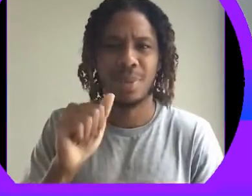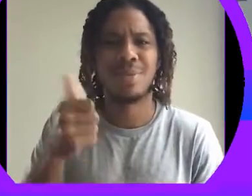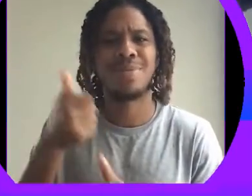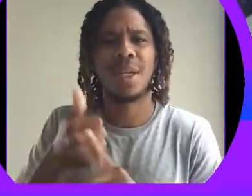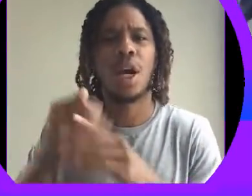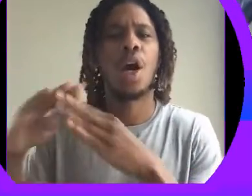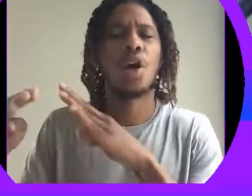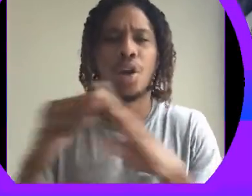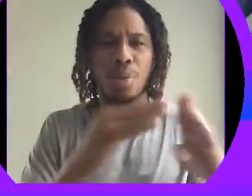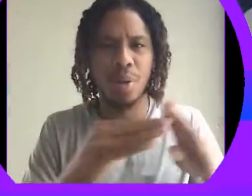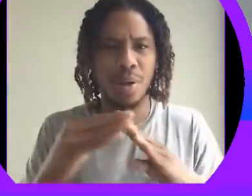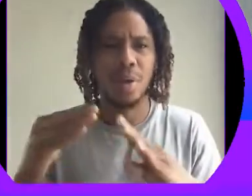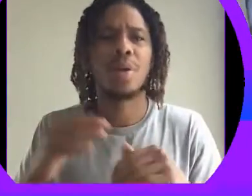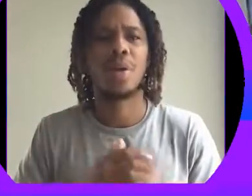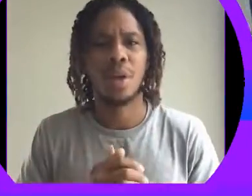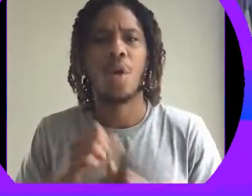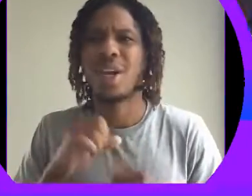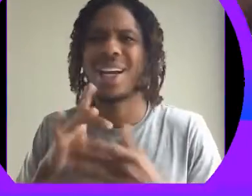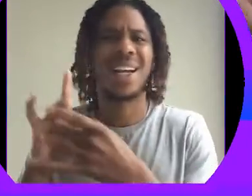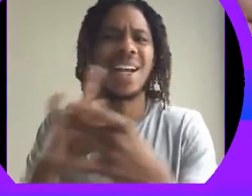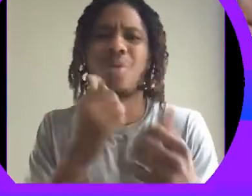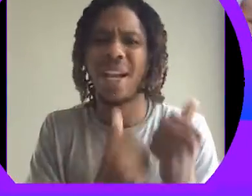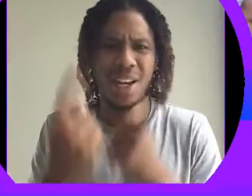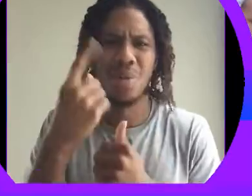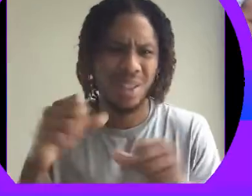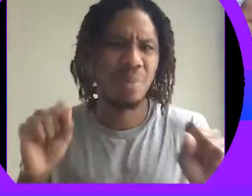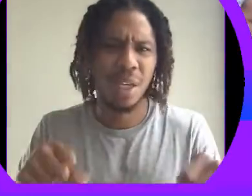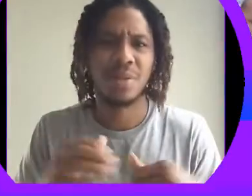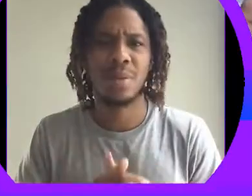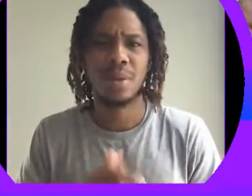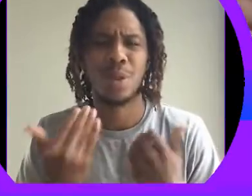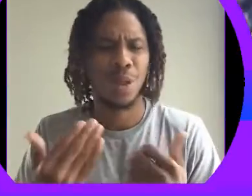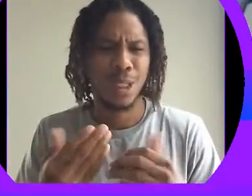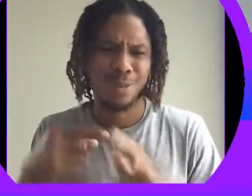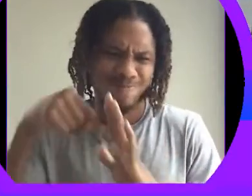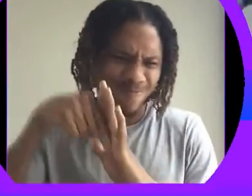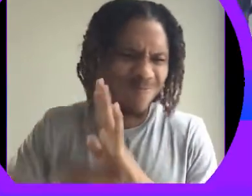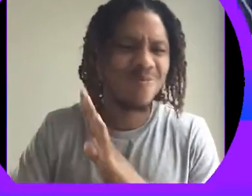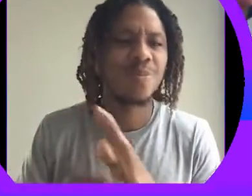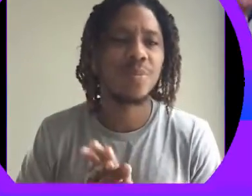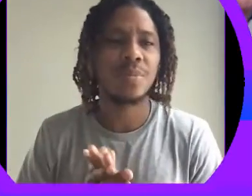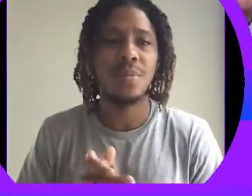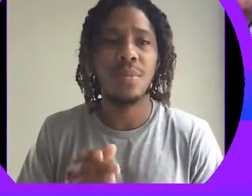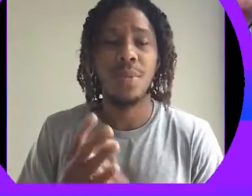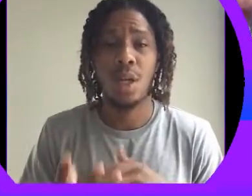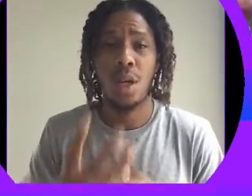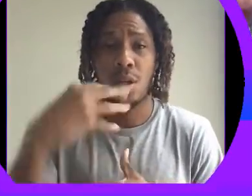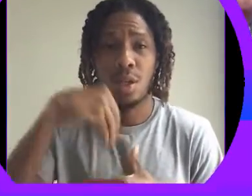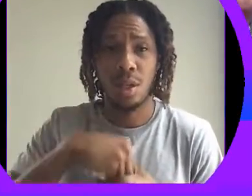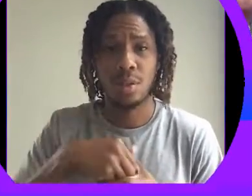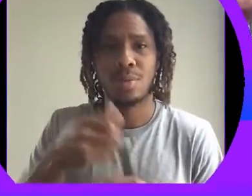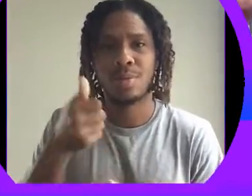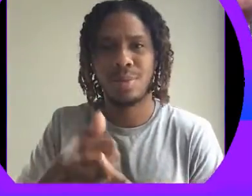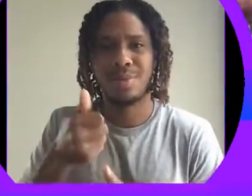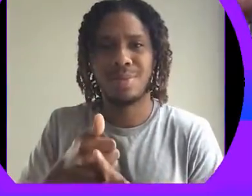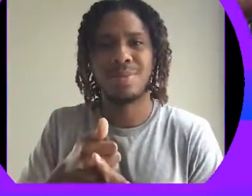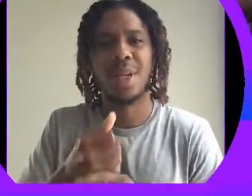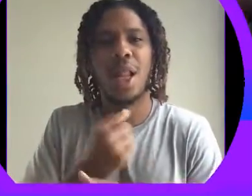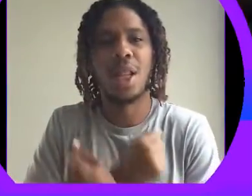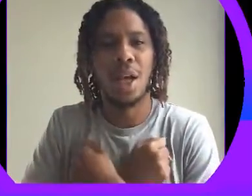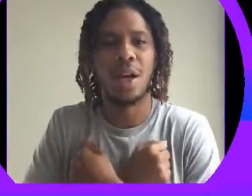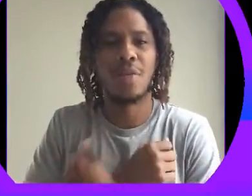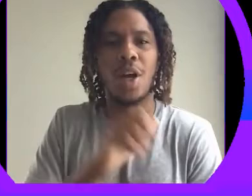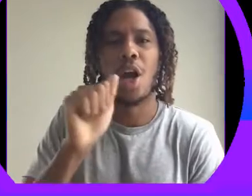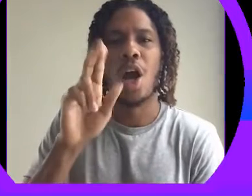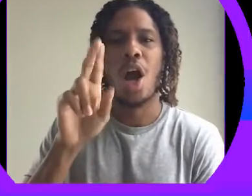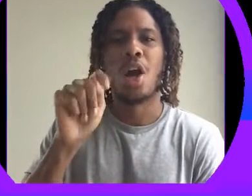it's a community, that we can connect with anyone we want to. So let's dive in here. Autism is love.